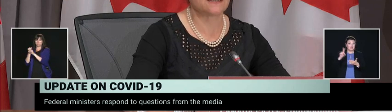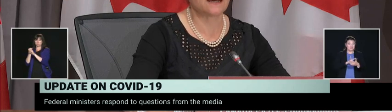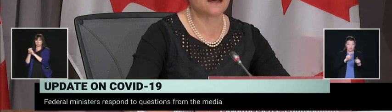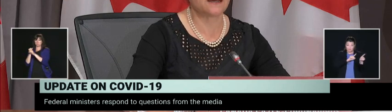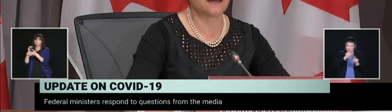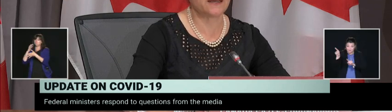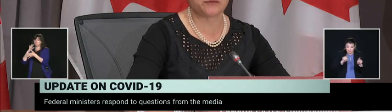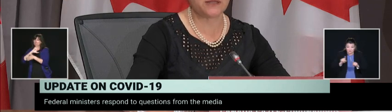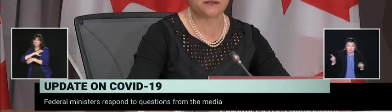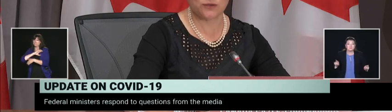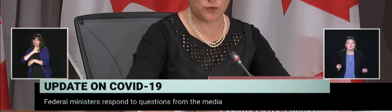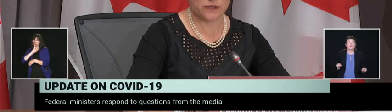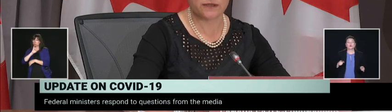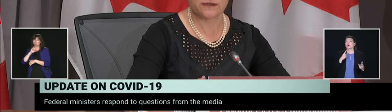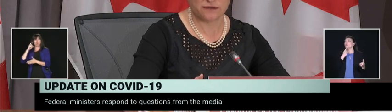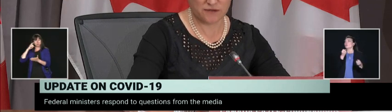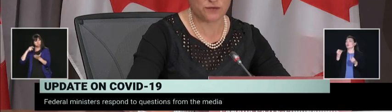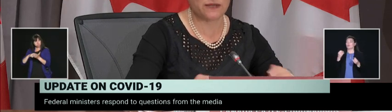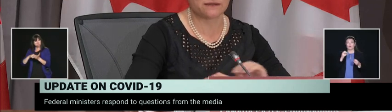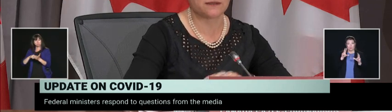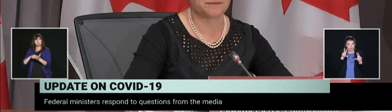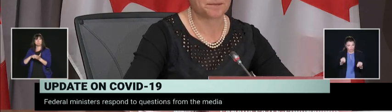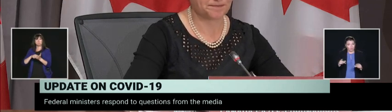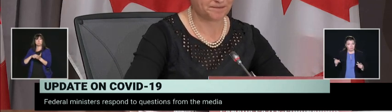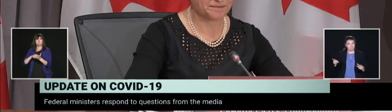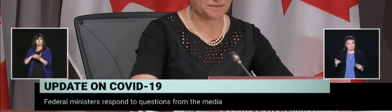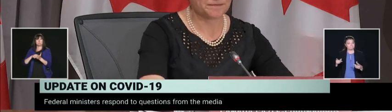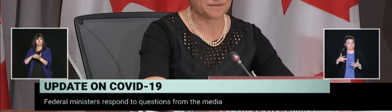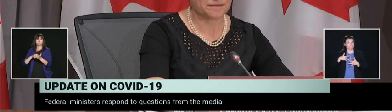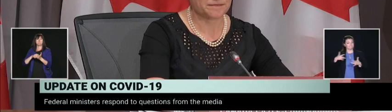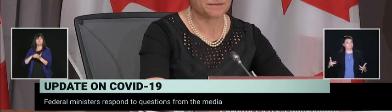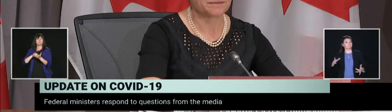confront, and we need to work to end.